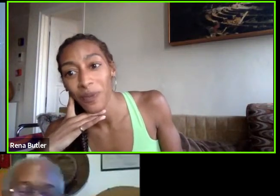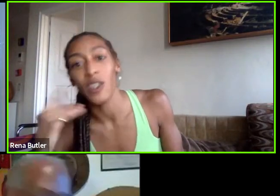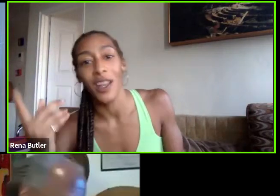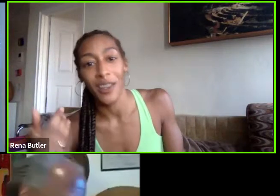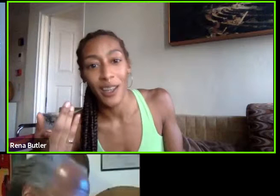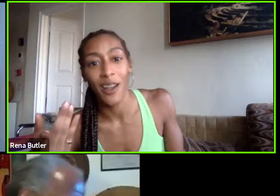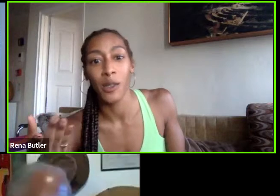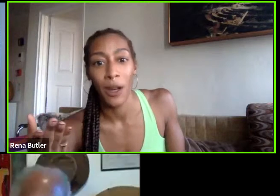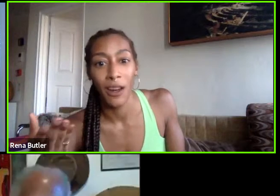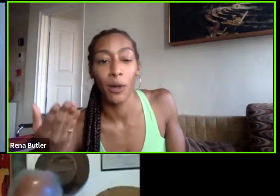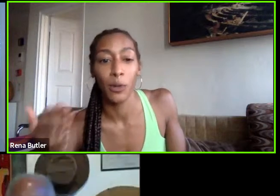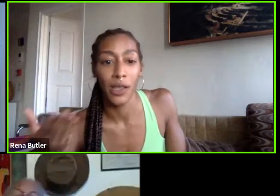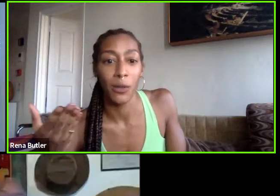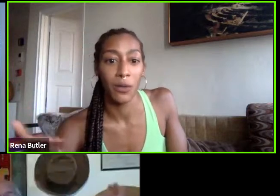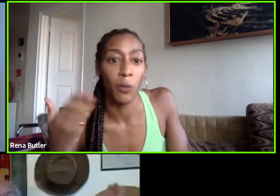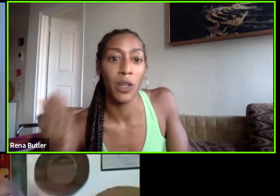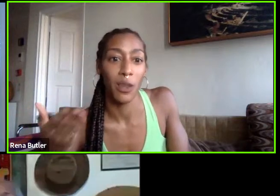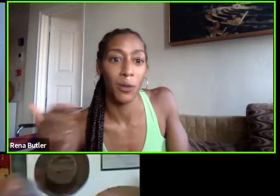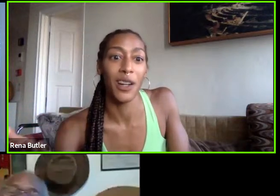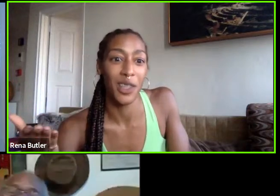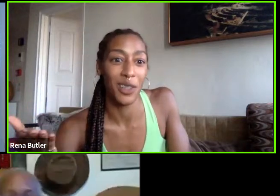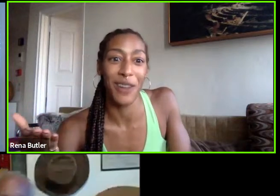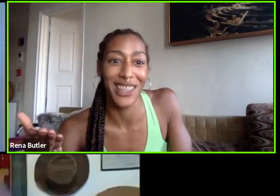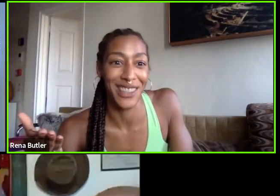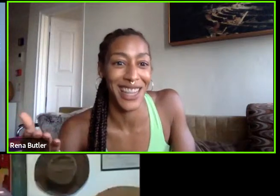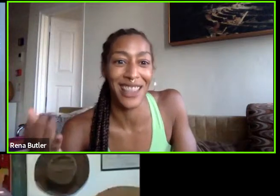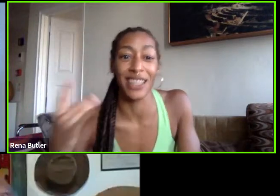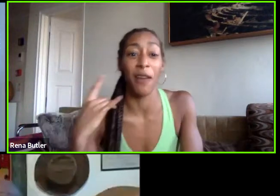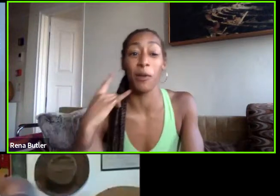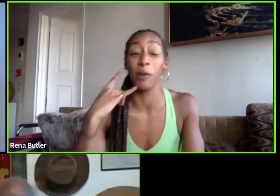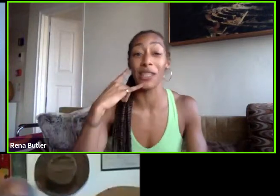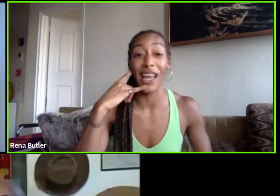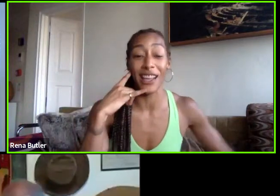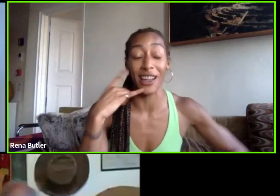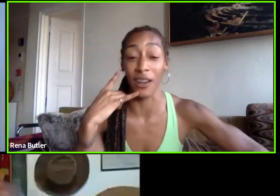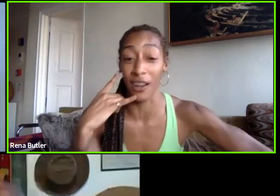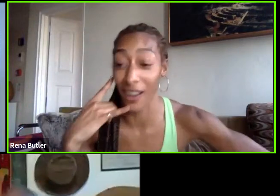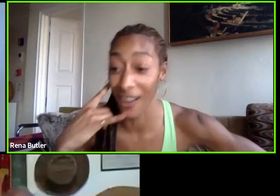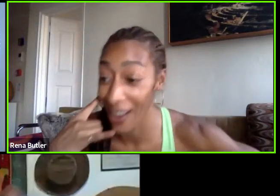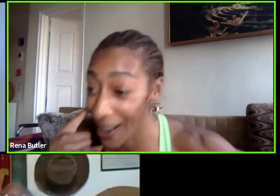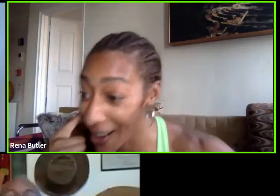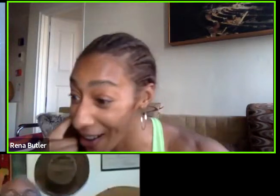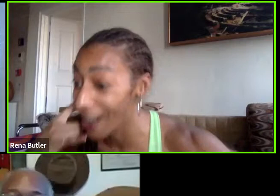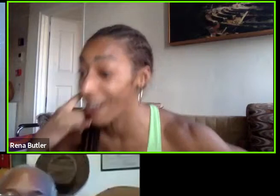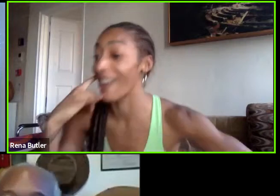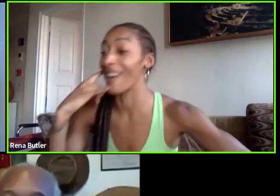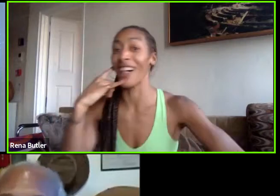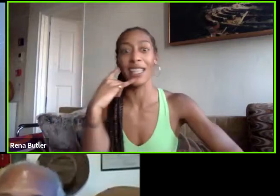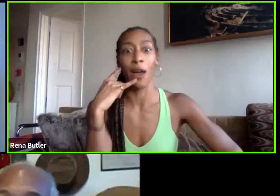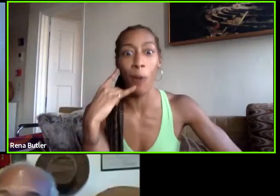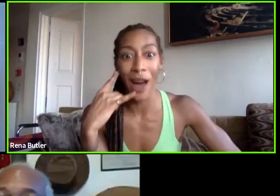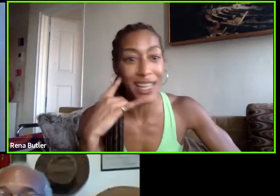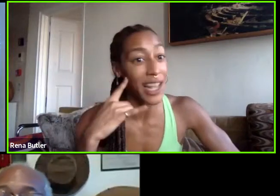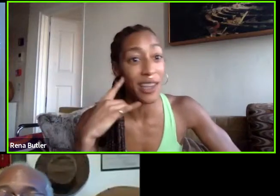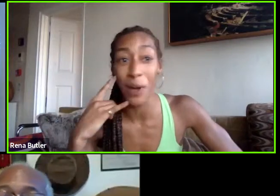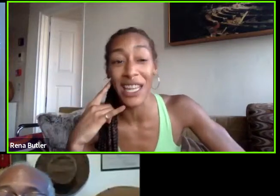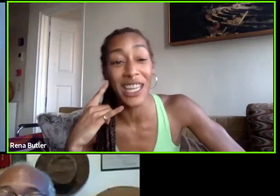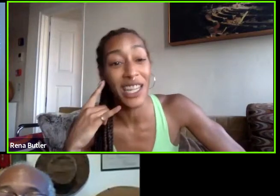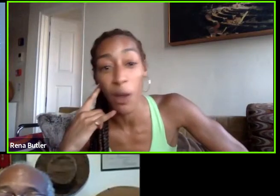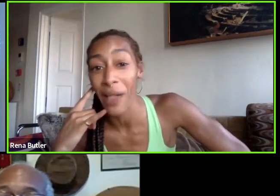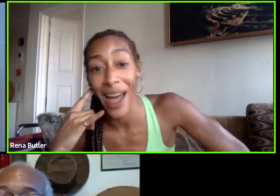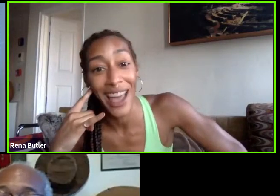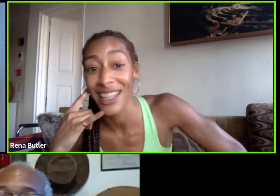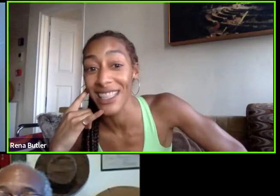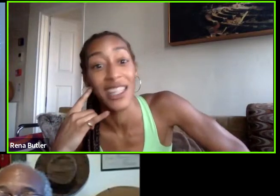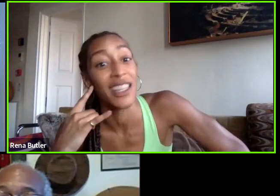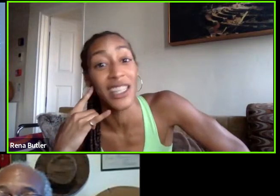from Jonathan Allsbury, who was one of the rehearsal directors at the time. He was like, girl. I said, what? He's like, you better